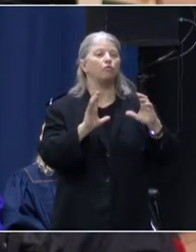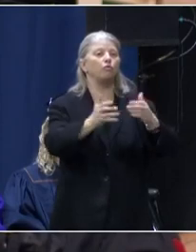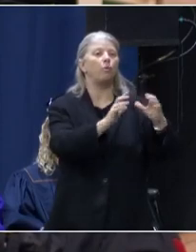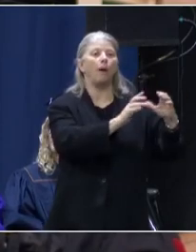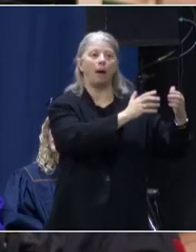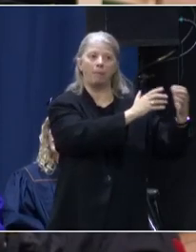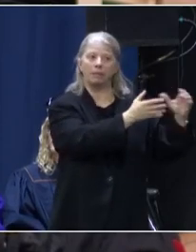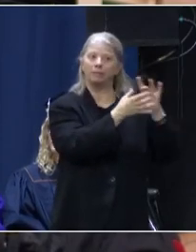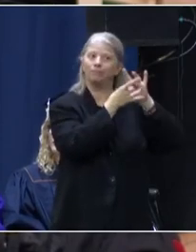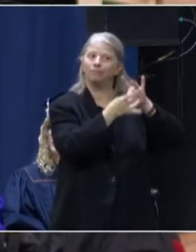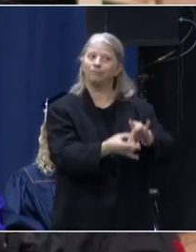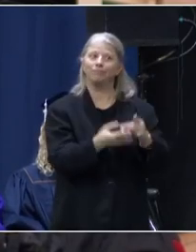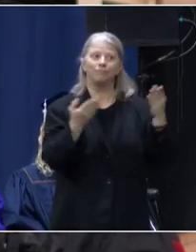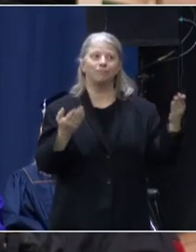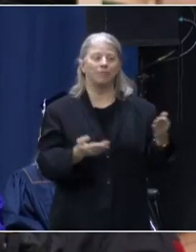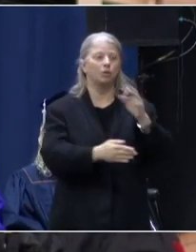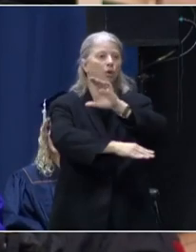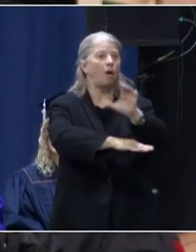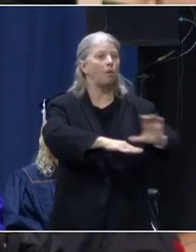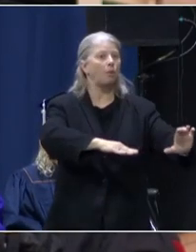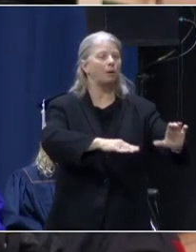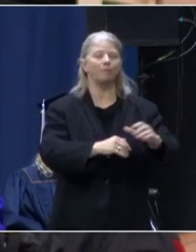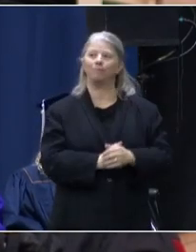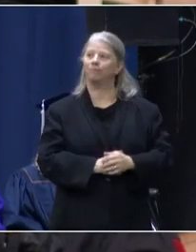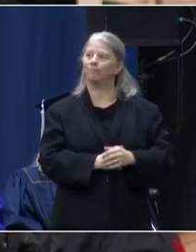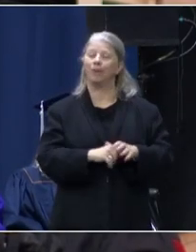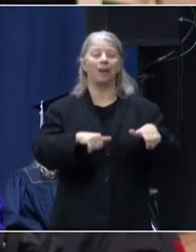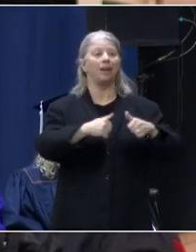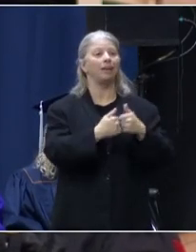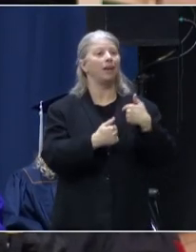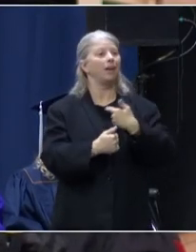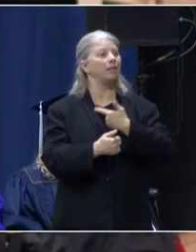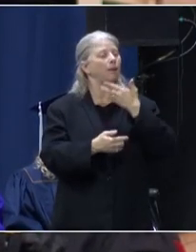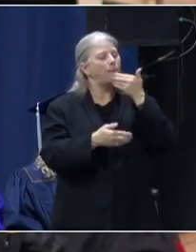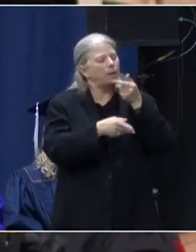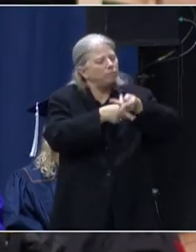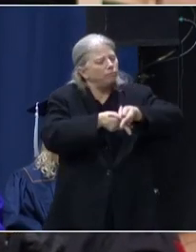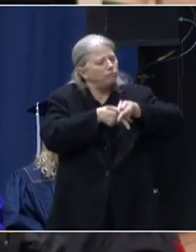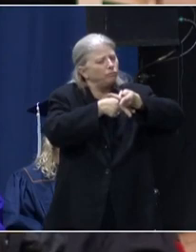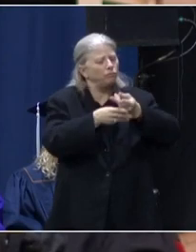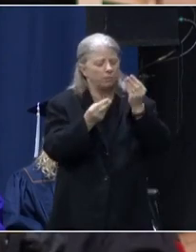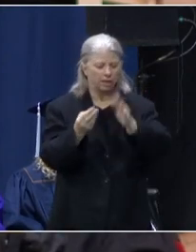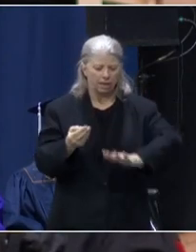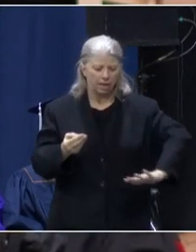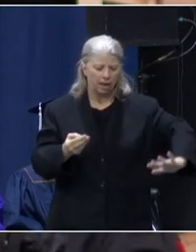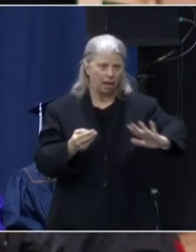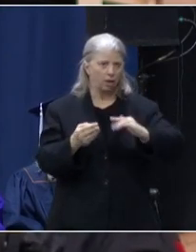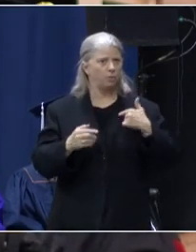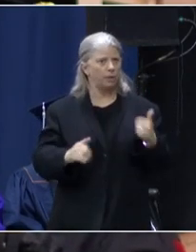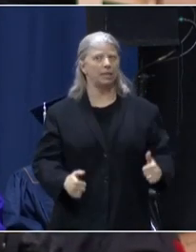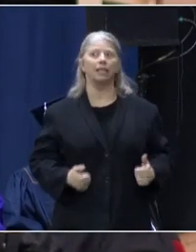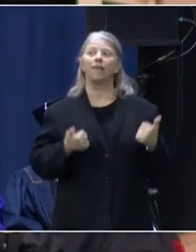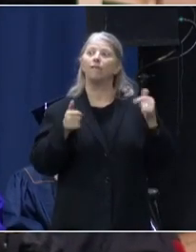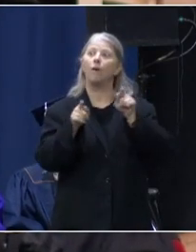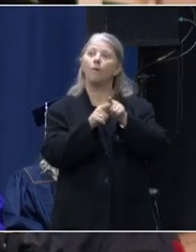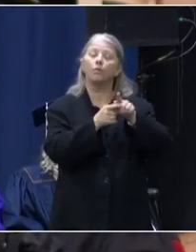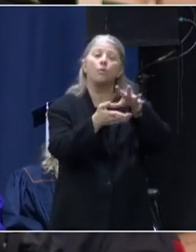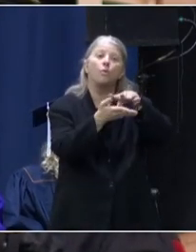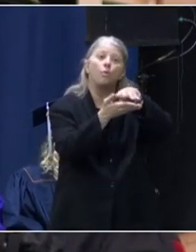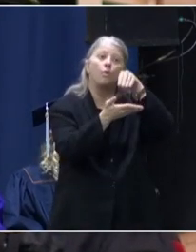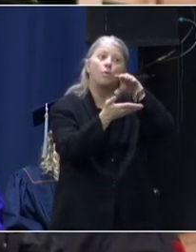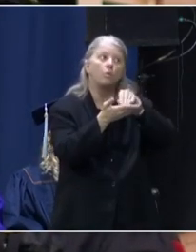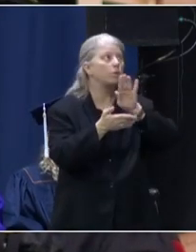the state of Colorado. I challenge us to be better stewards of the land we inhabit, as well as learn the stories